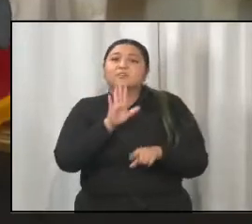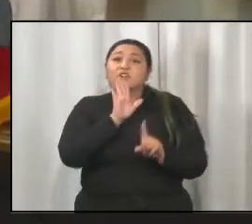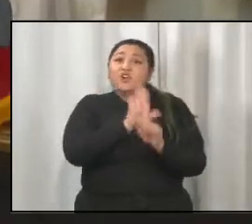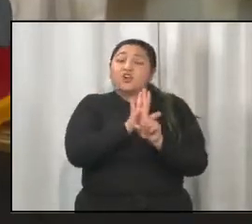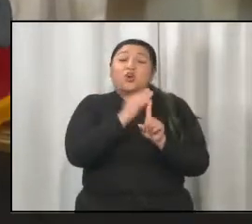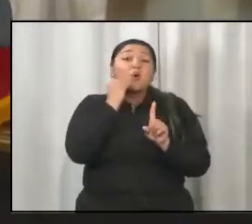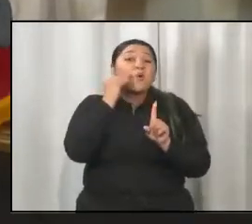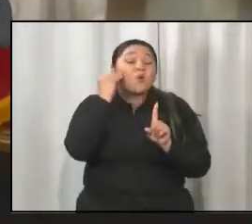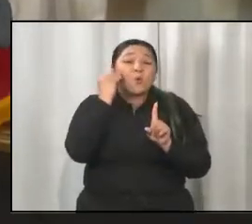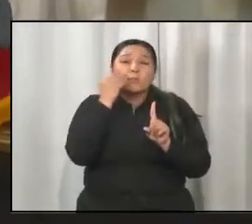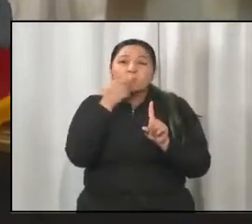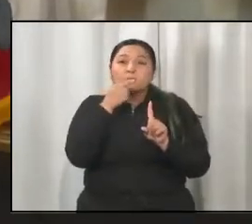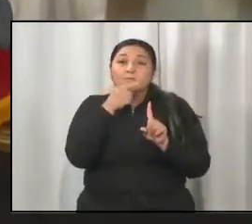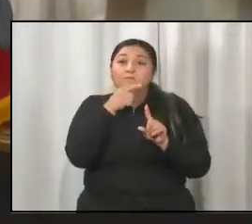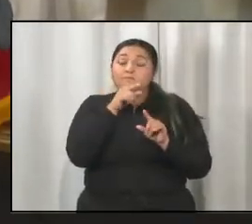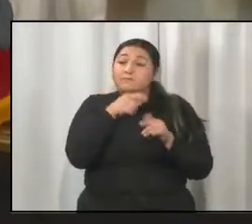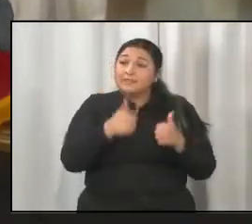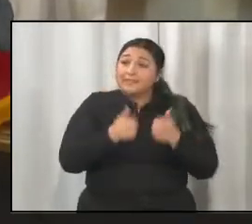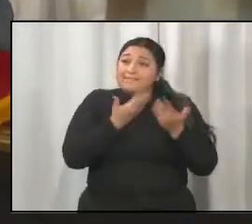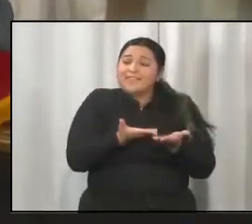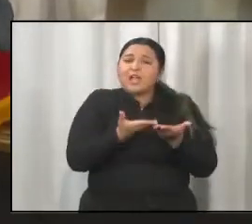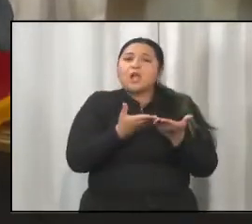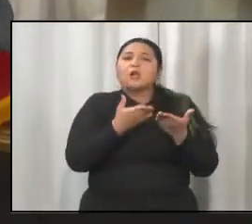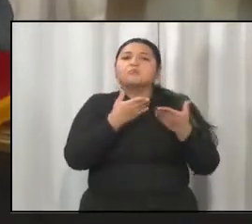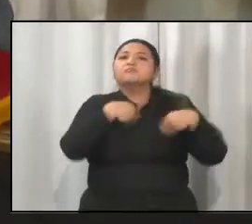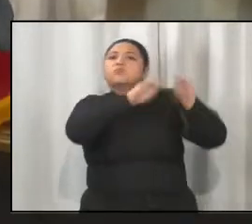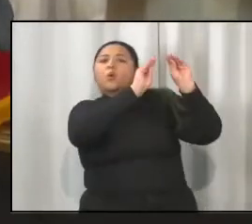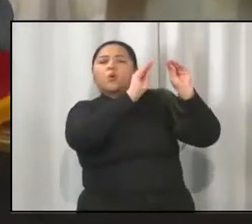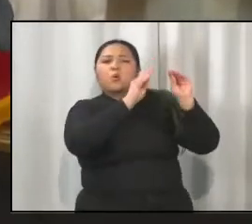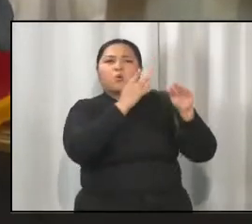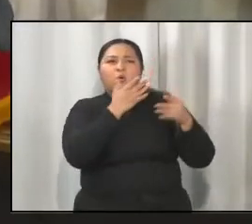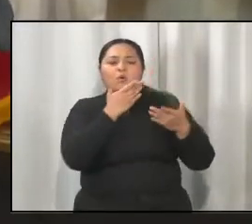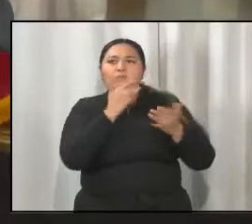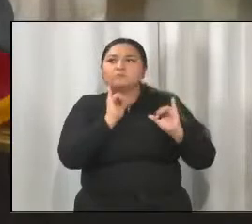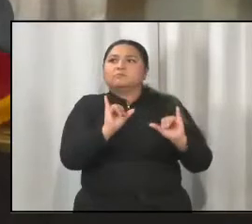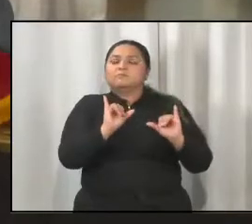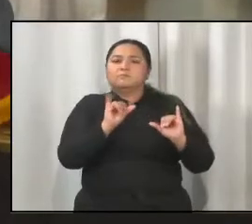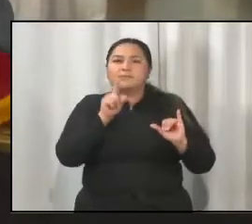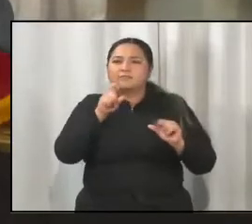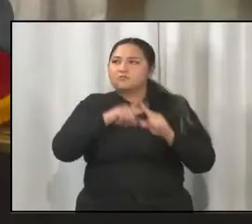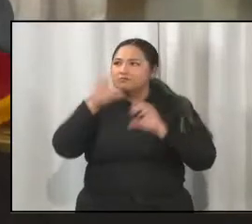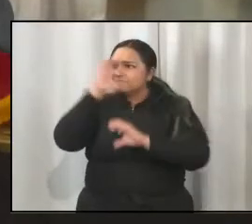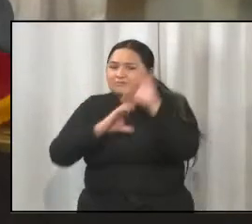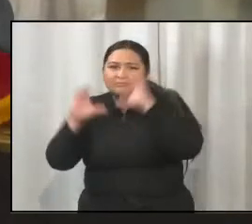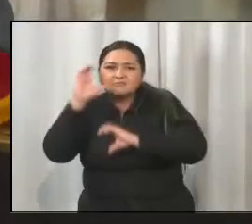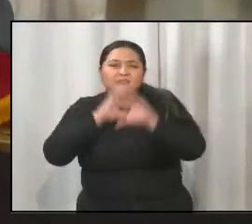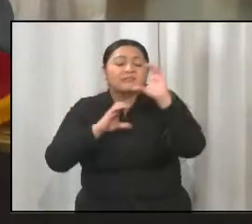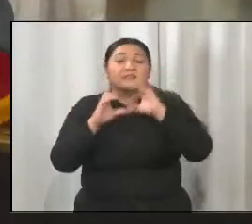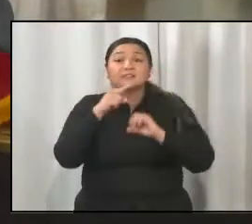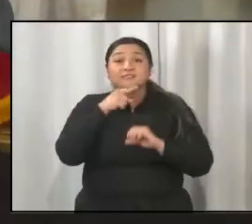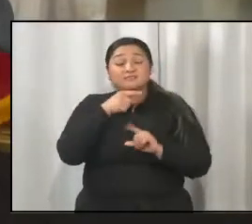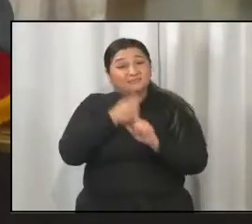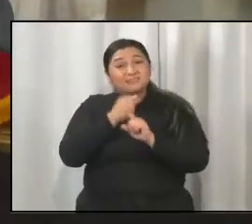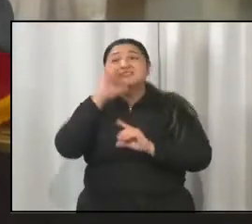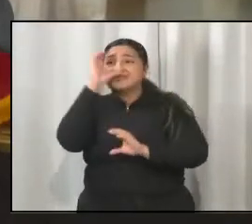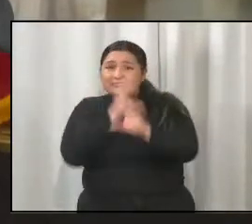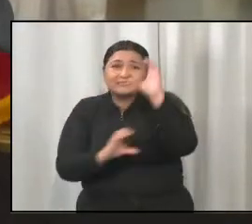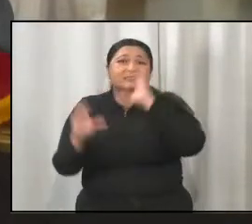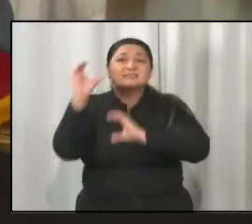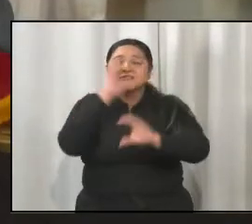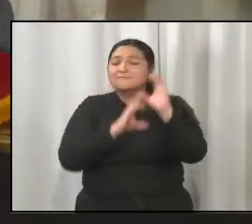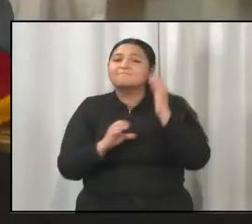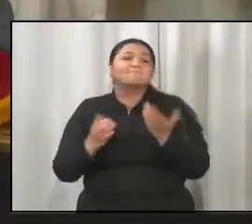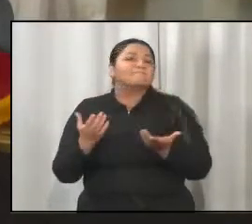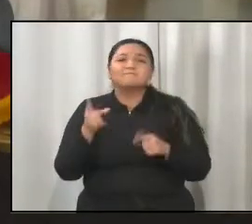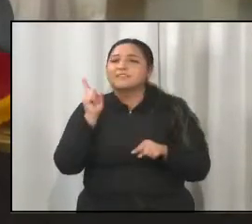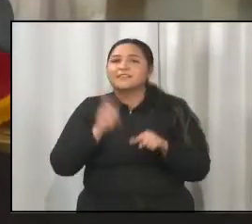sold, and she started looking for other places. But as she searched for a new place, she found that she wasn't